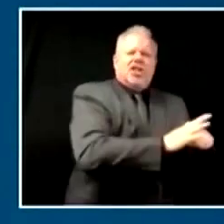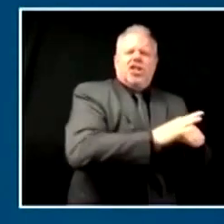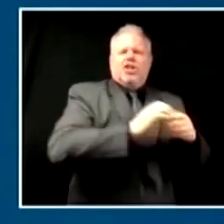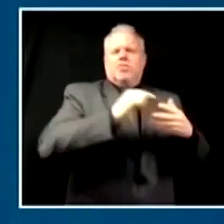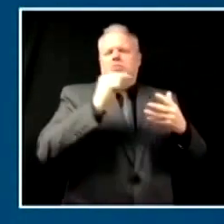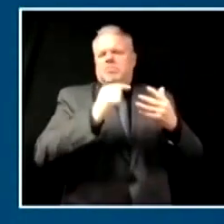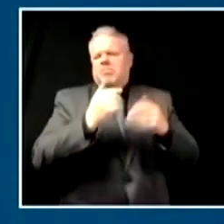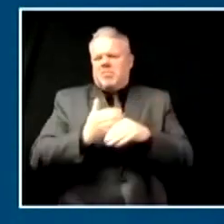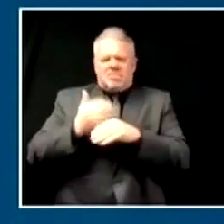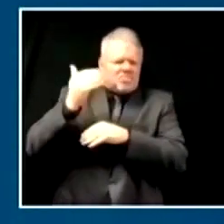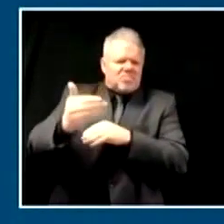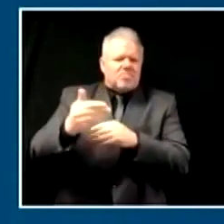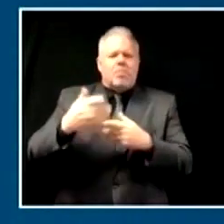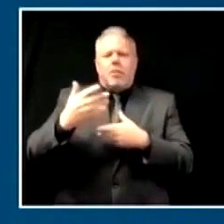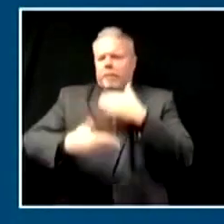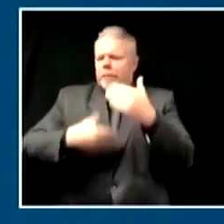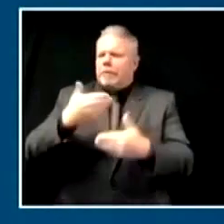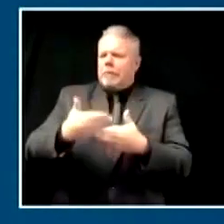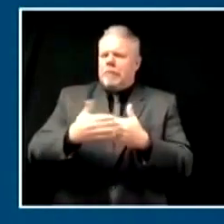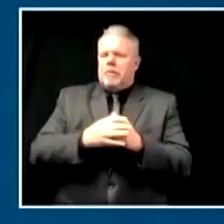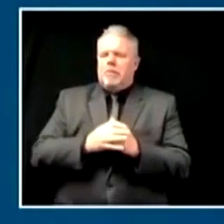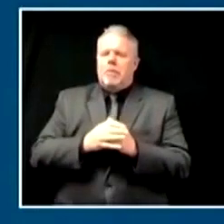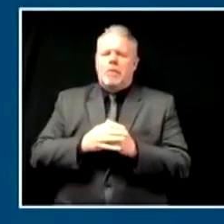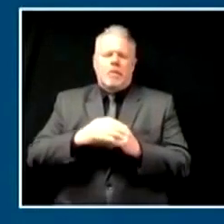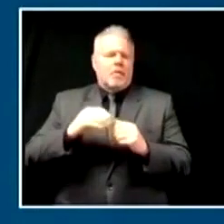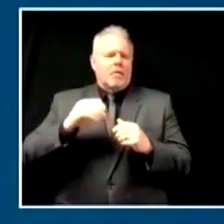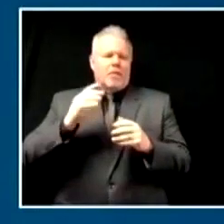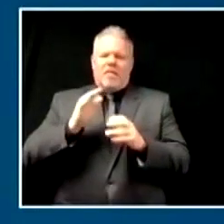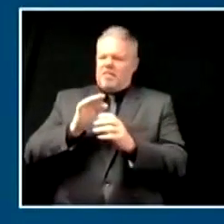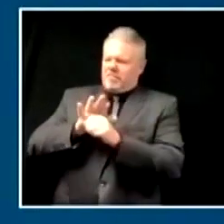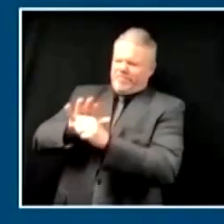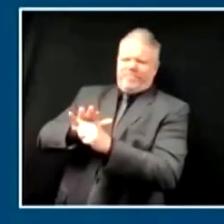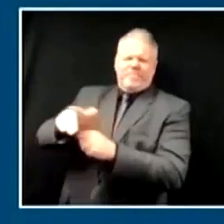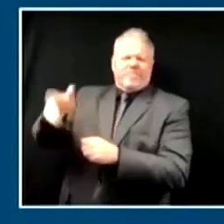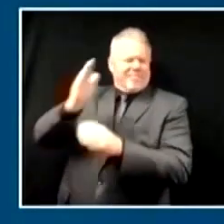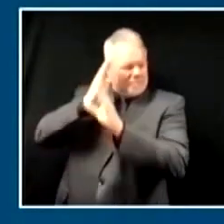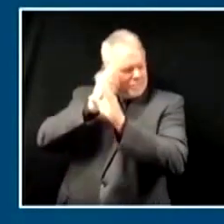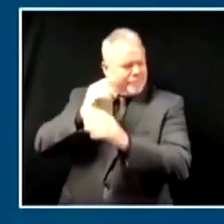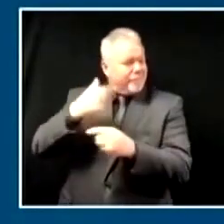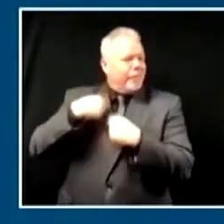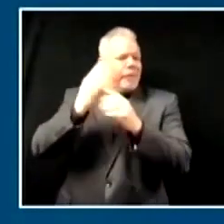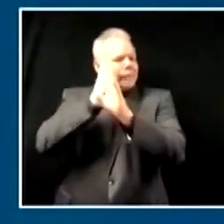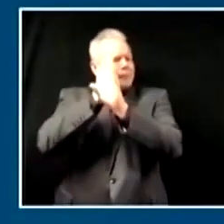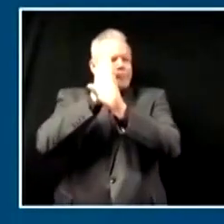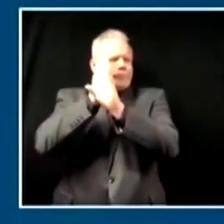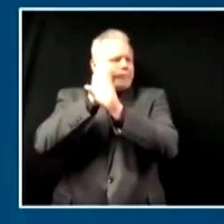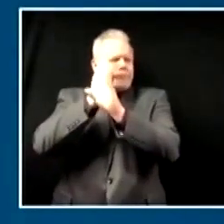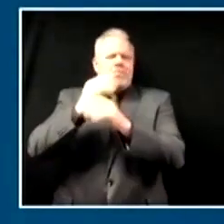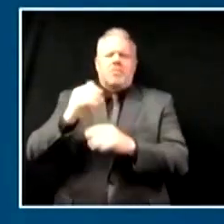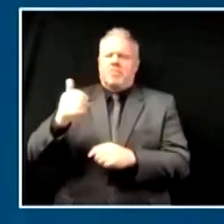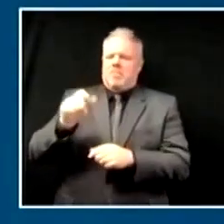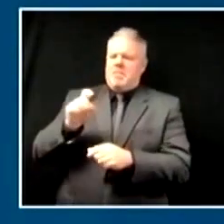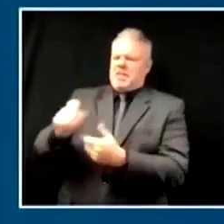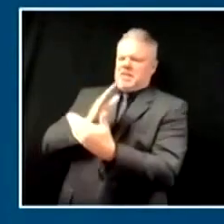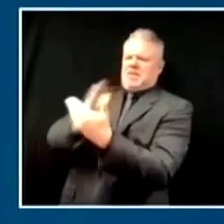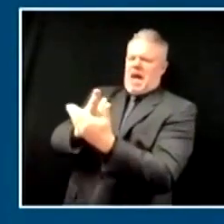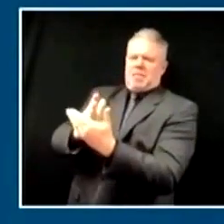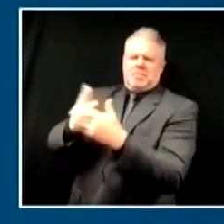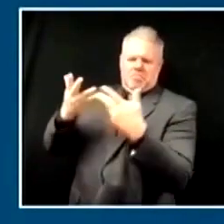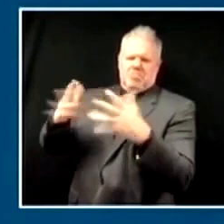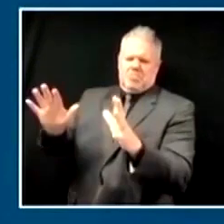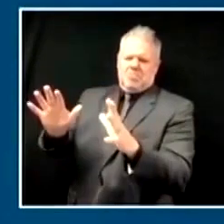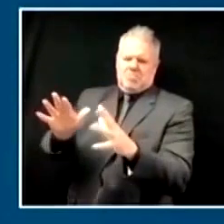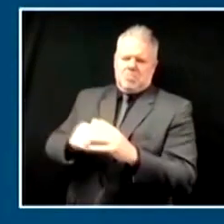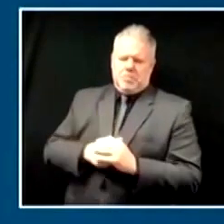So a few minutes ago, my office filed a lawsuit against the mayor of the city of New